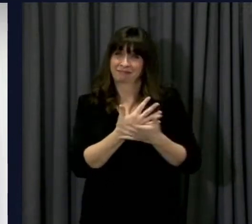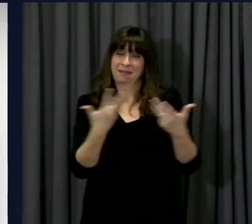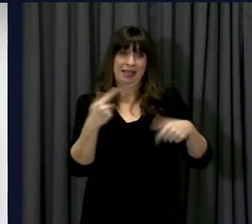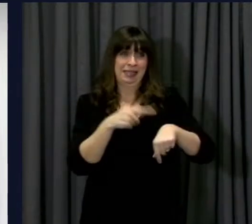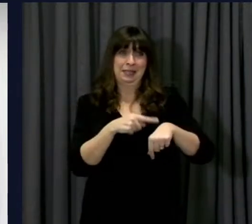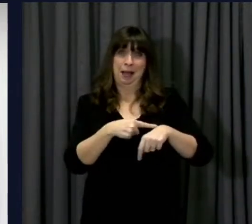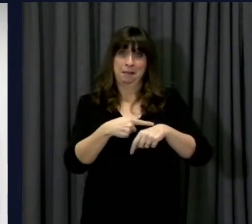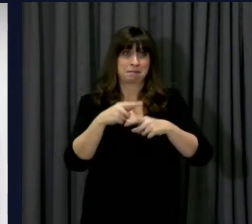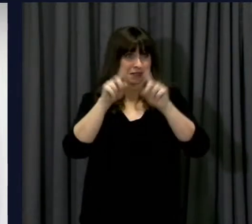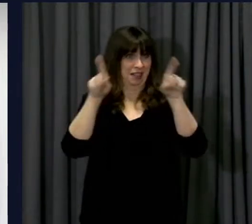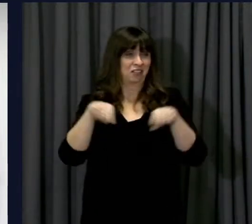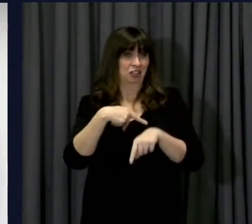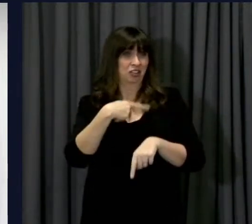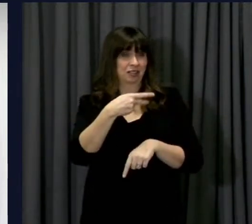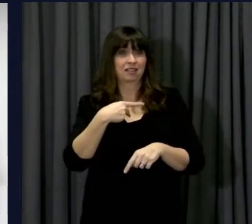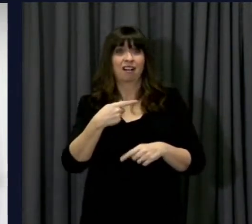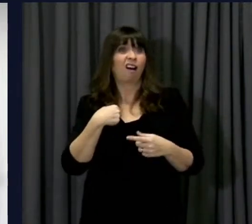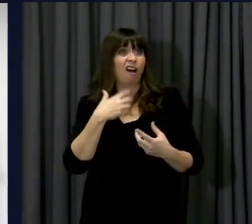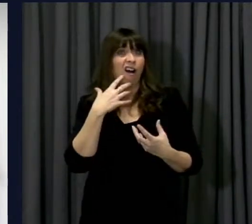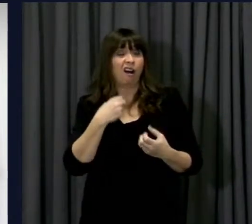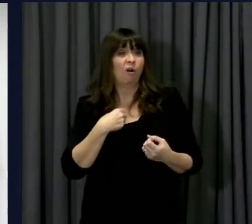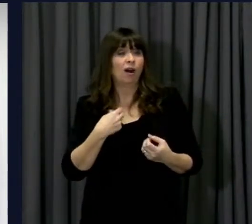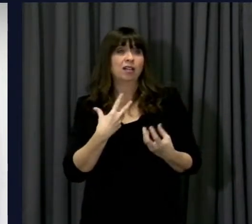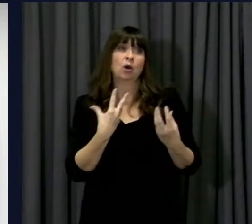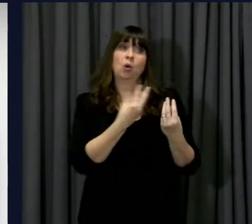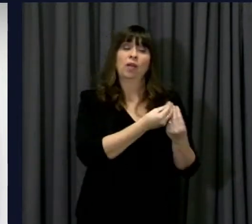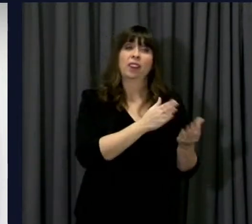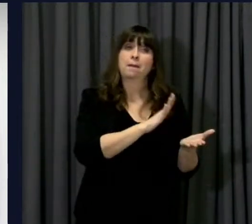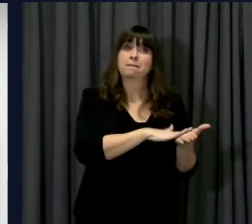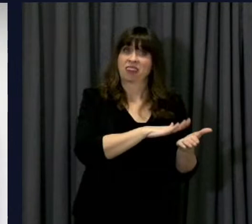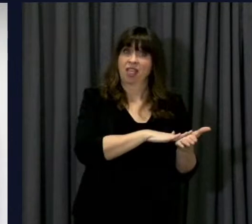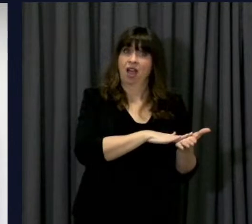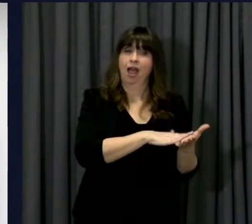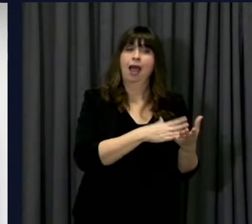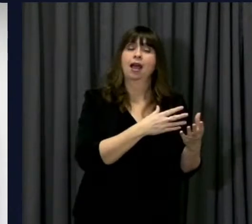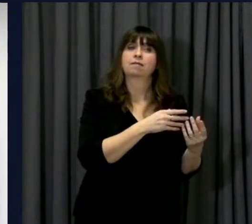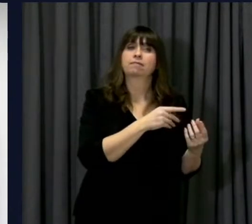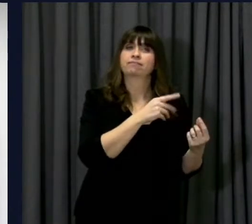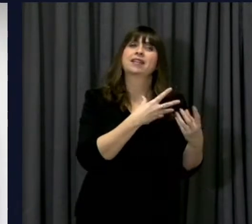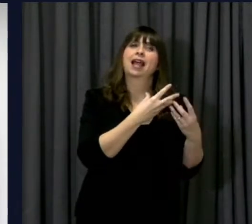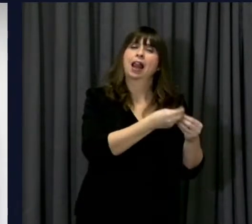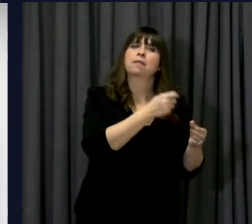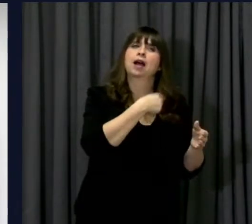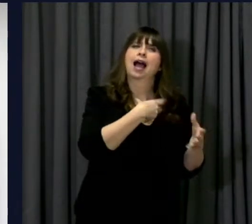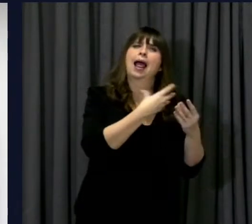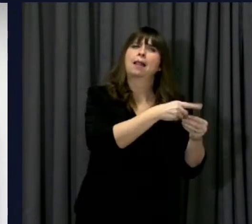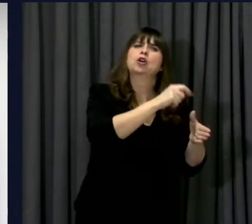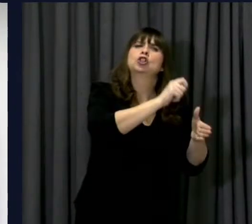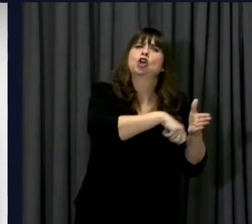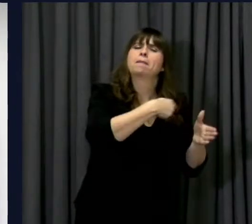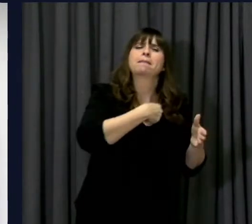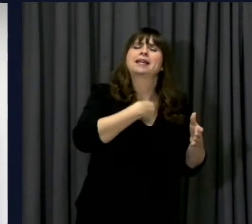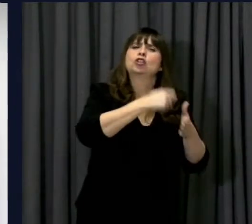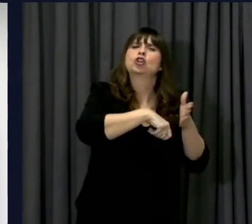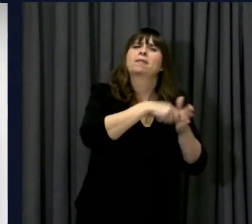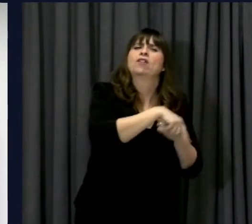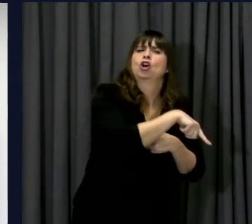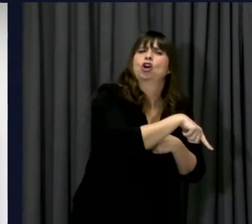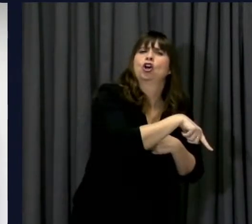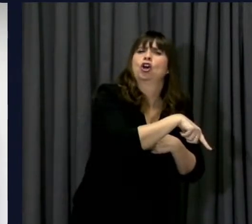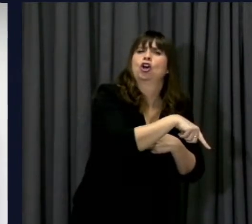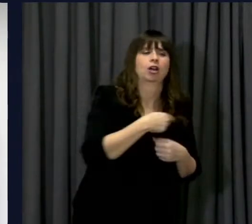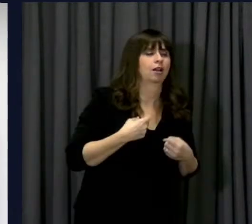bit of care for my mum and that I take her shopping. She can't go out. But I wouldn't say that that put me into the unpaid carer category because I visit her